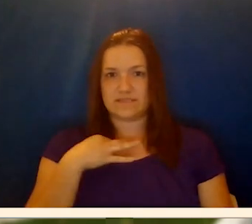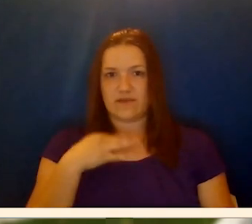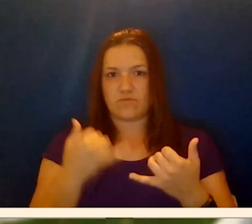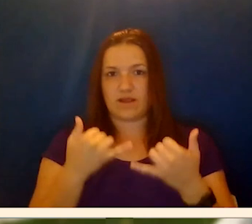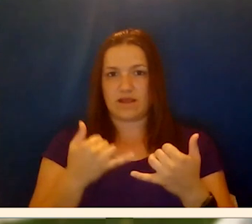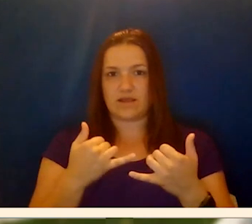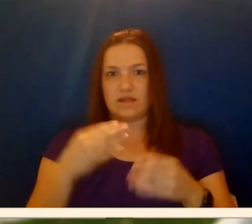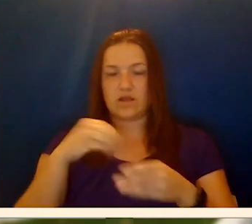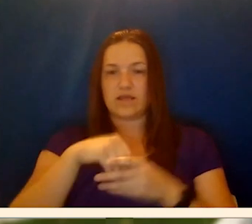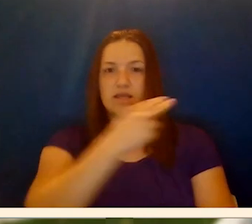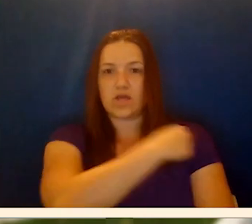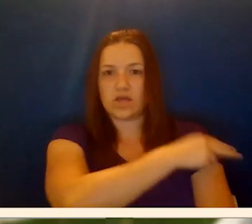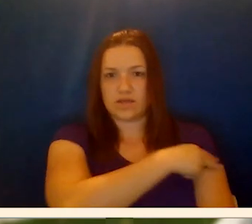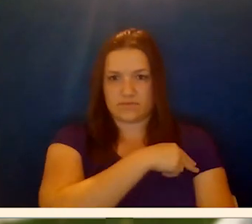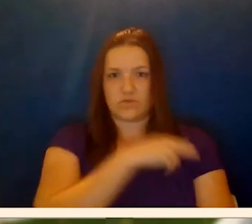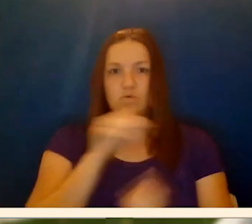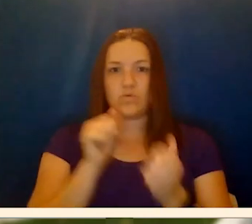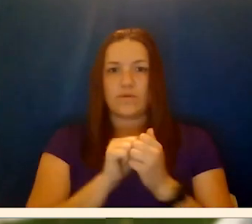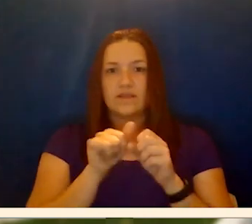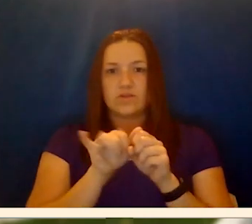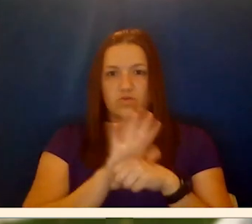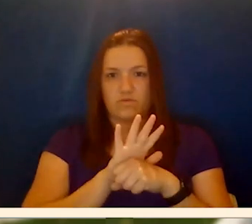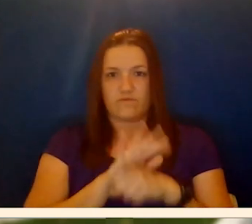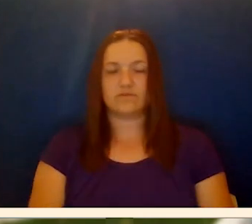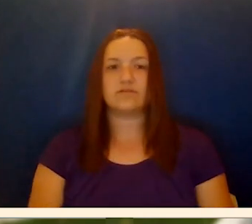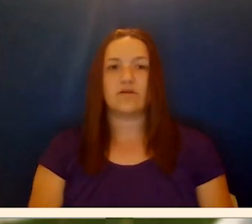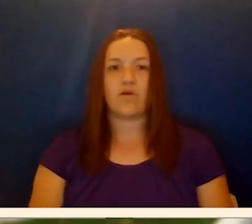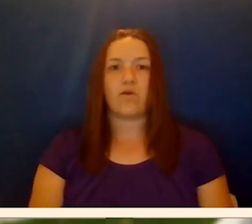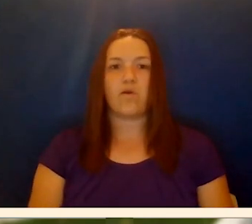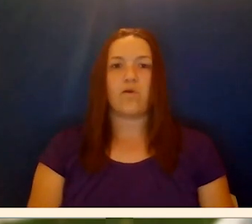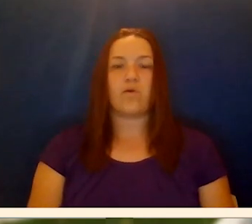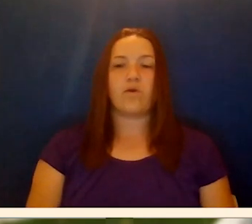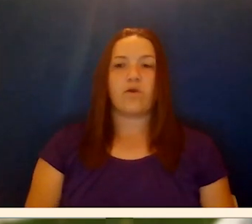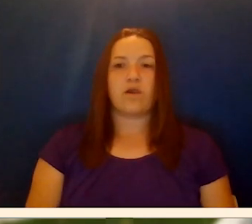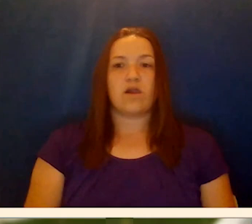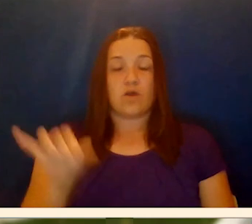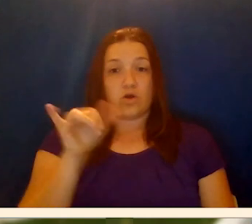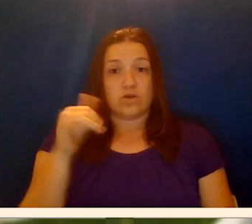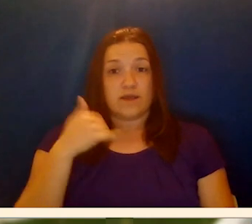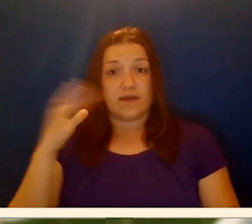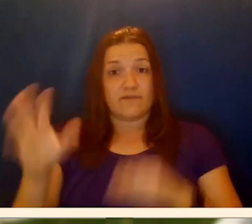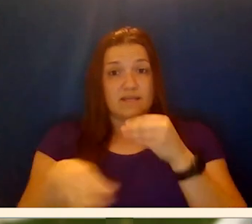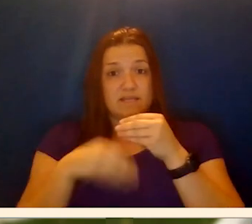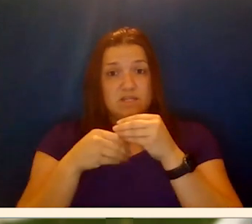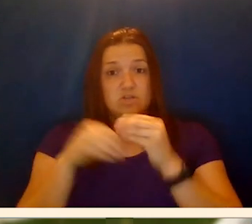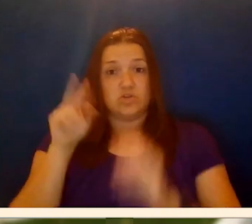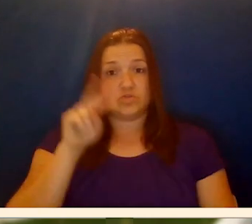currently hospitalized with COVID. We also have an additional